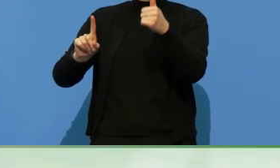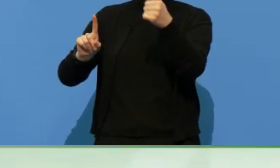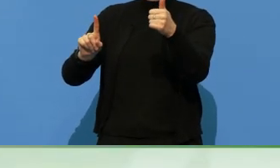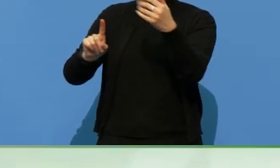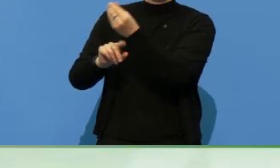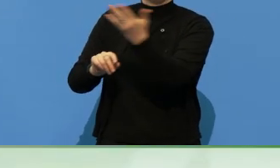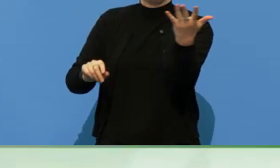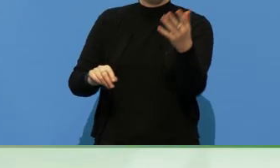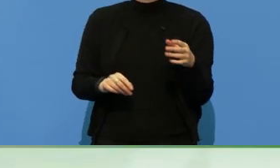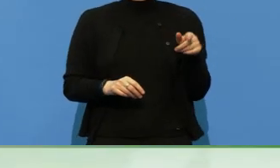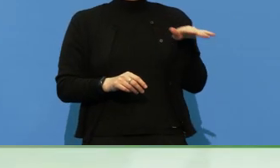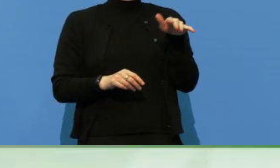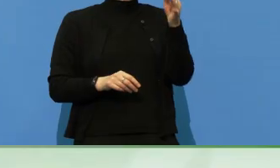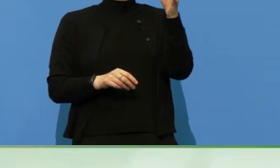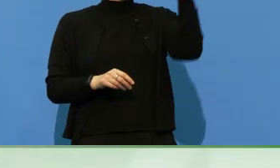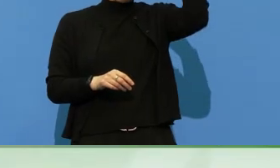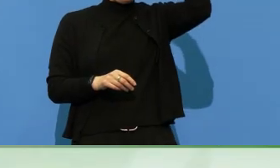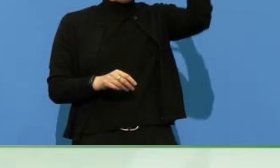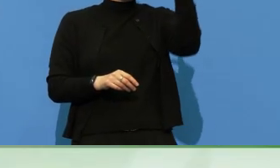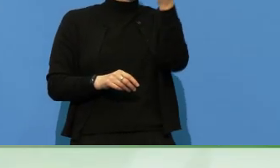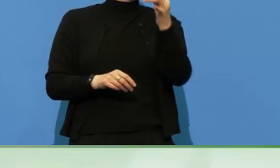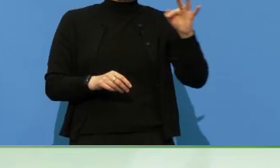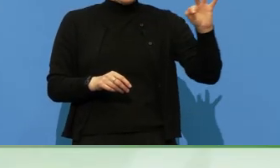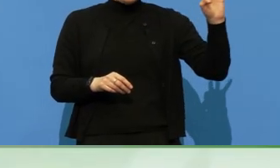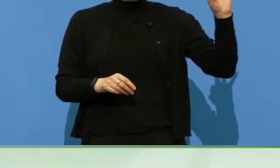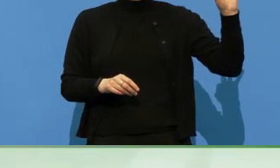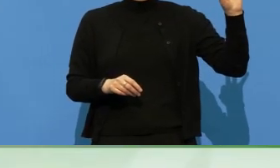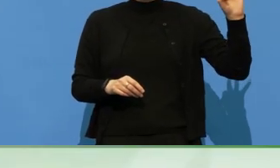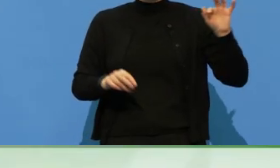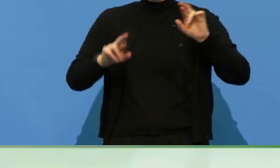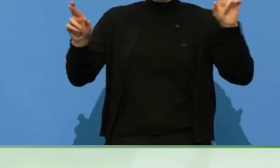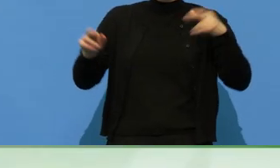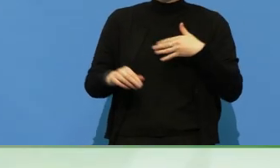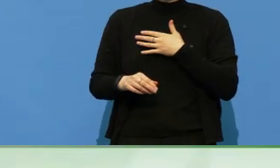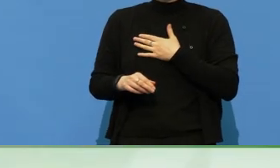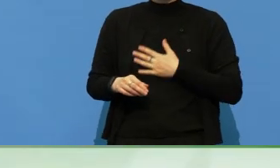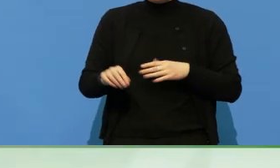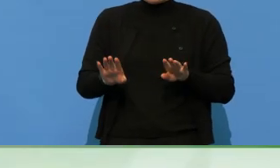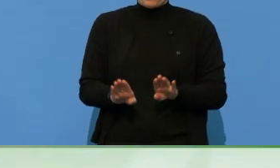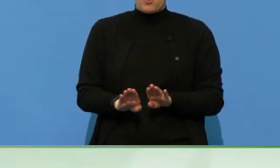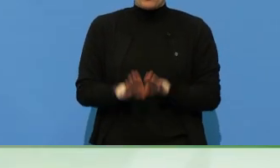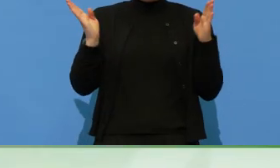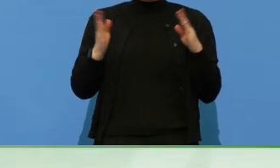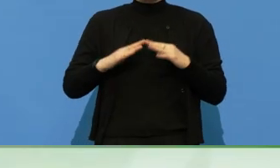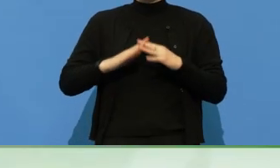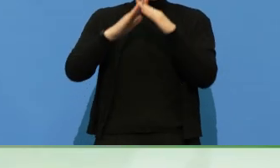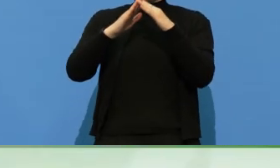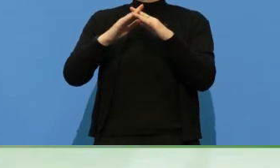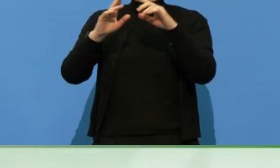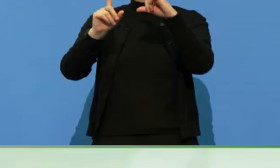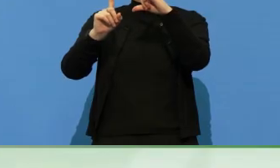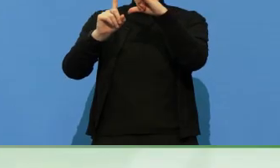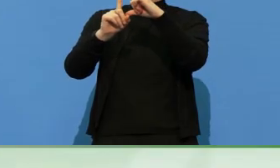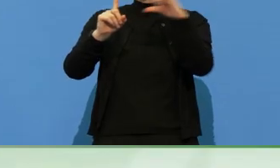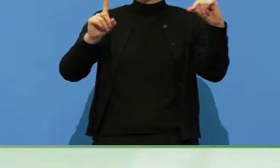government decided to implement and to open on the campus a digital accessibility